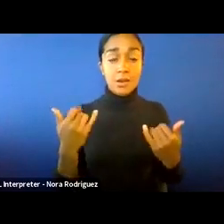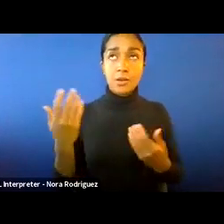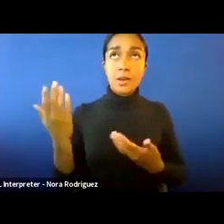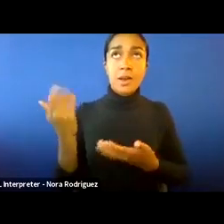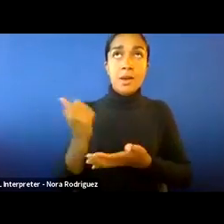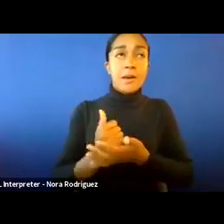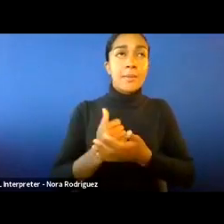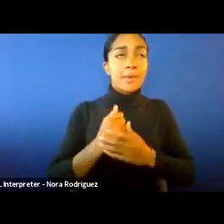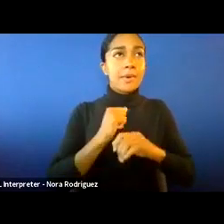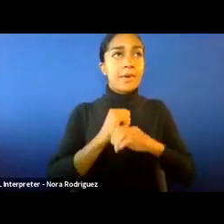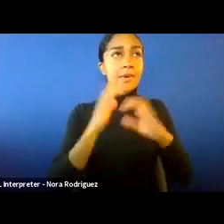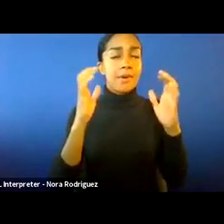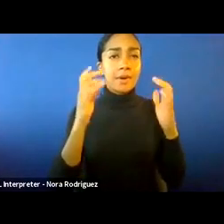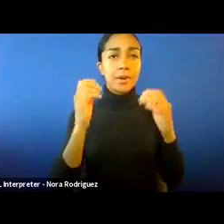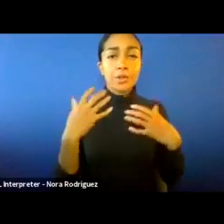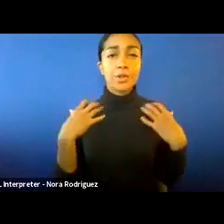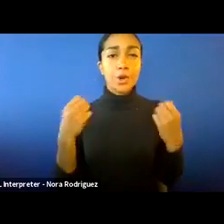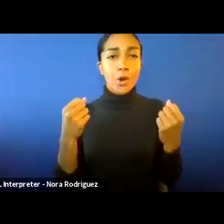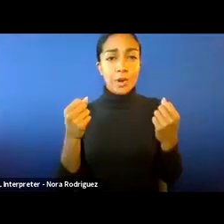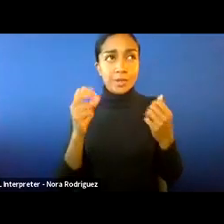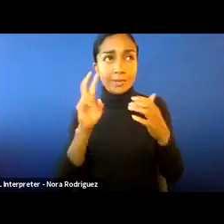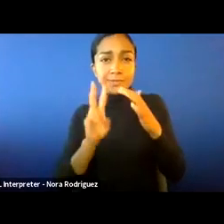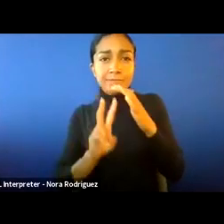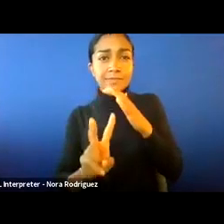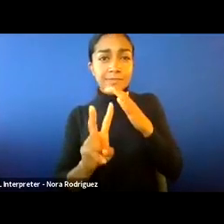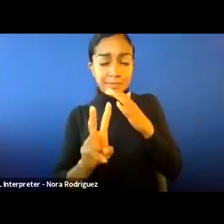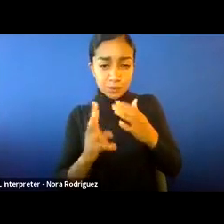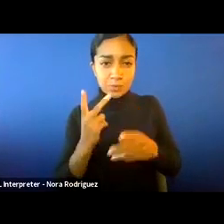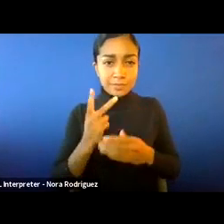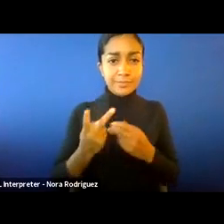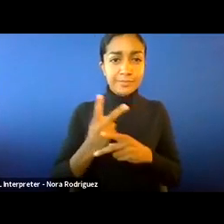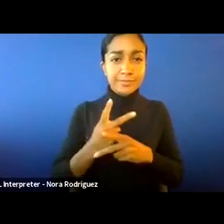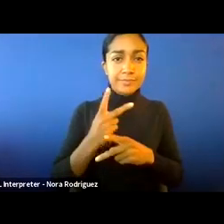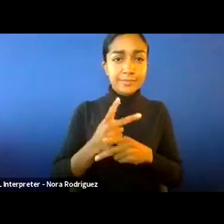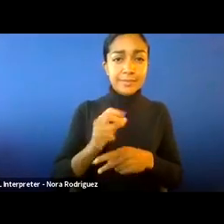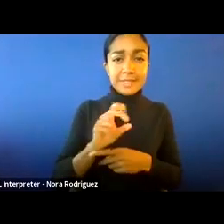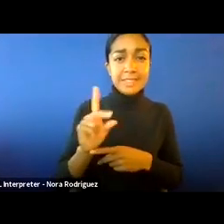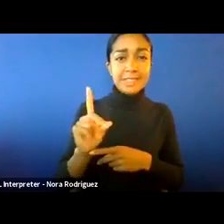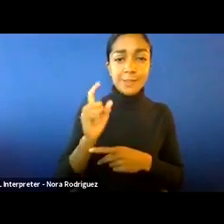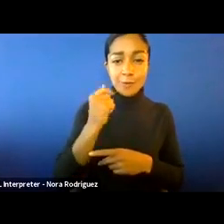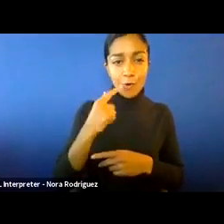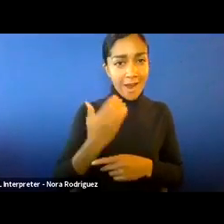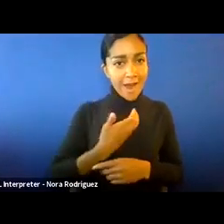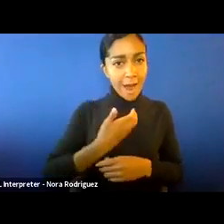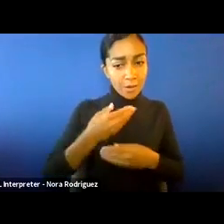to save and plant seeds for our descendants and to not give up. Ashe.